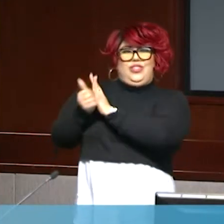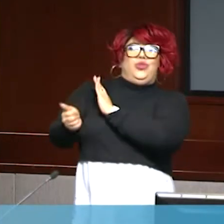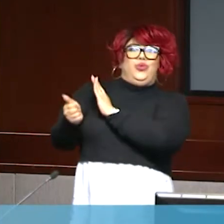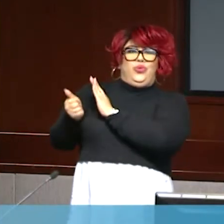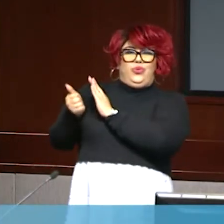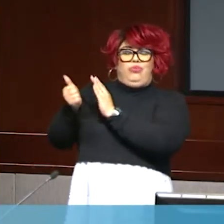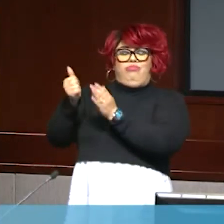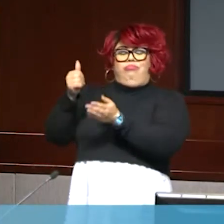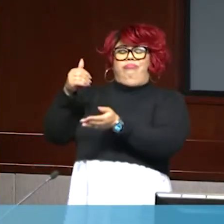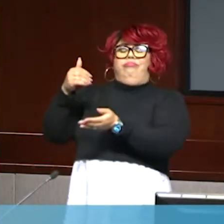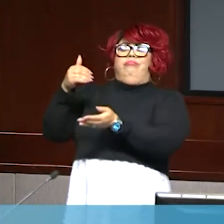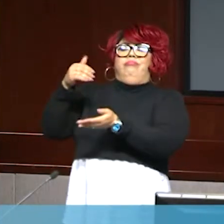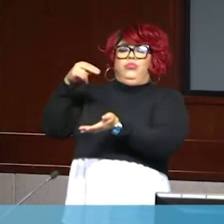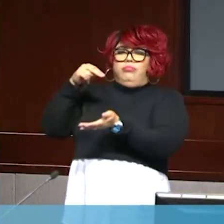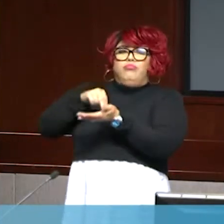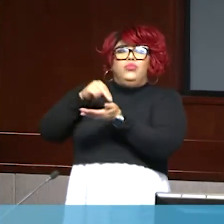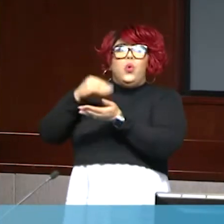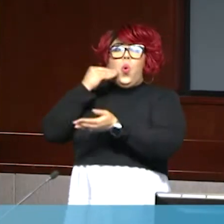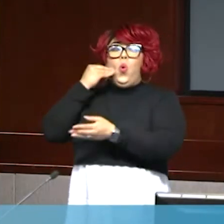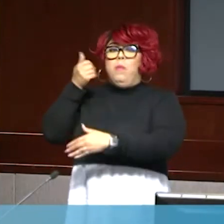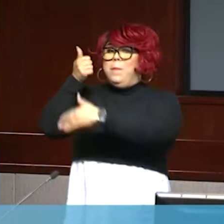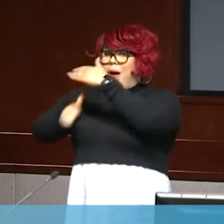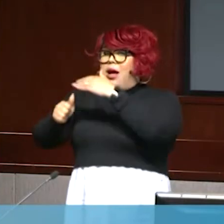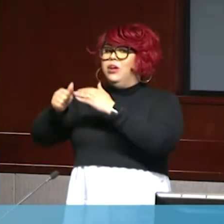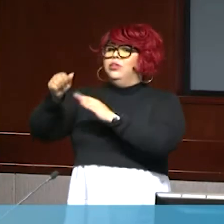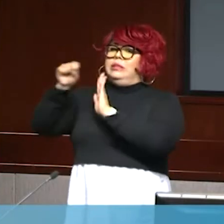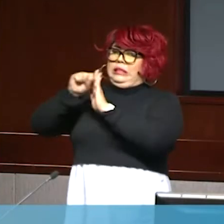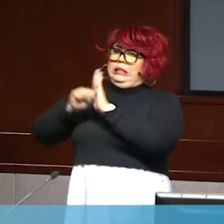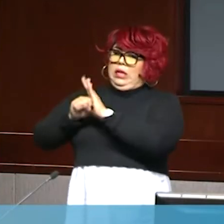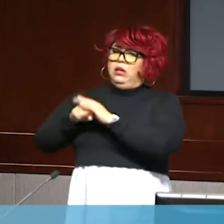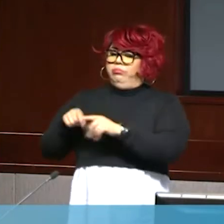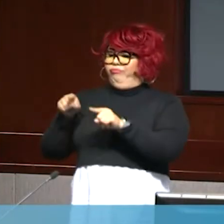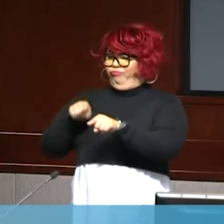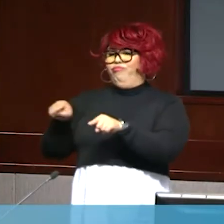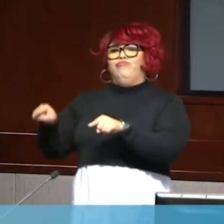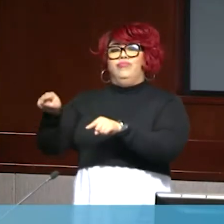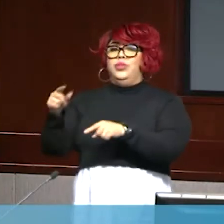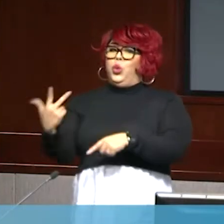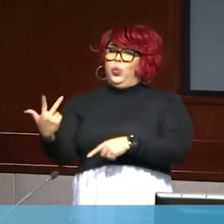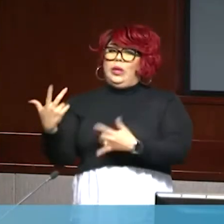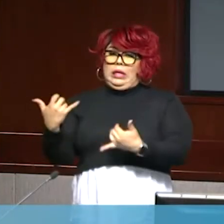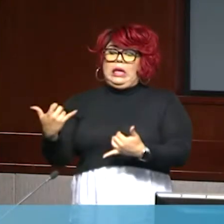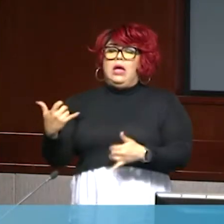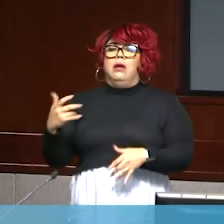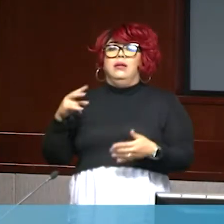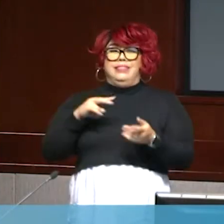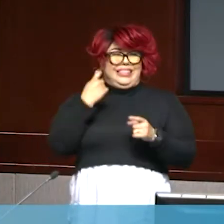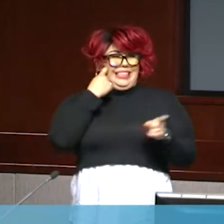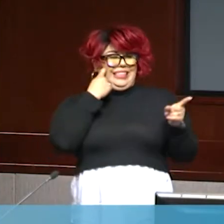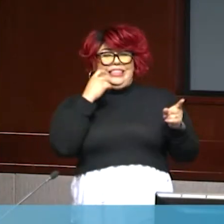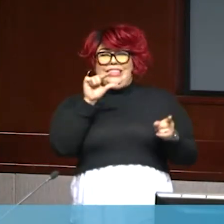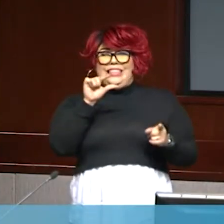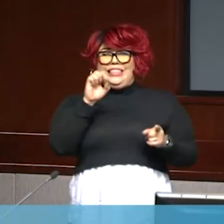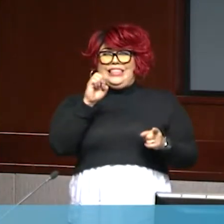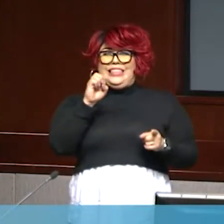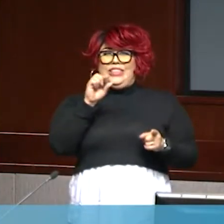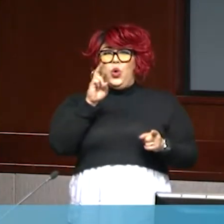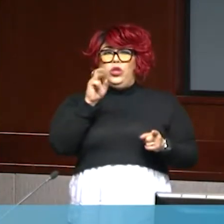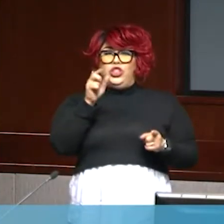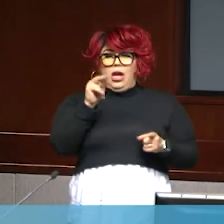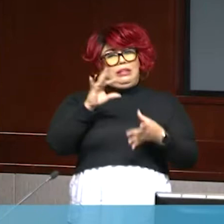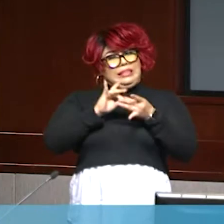different state-regulated skilled nursing facilities. These are the facilities that Gio was just discussing with you